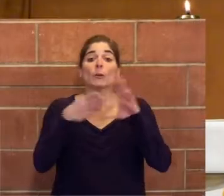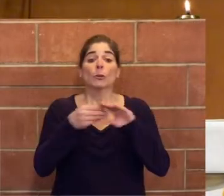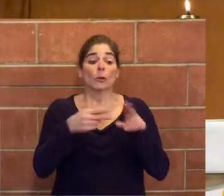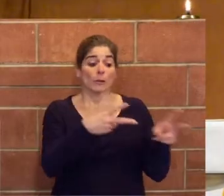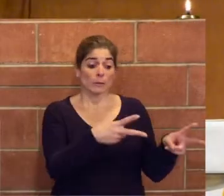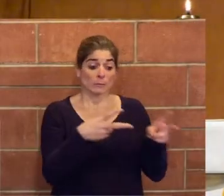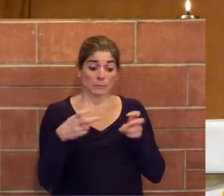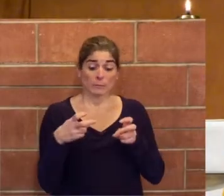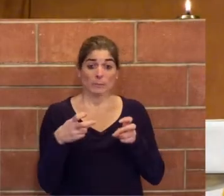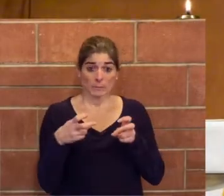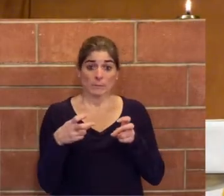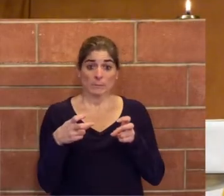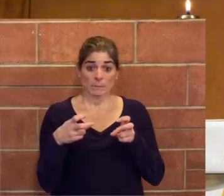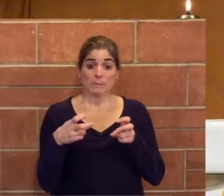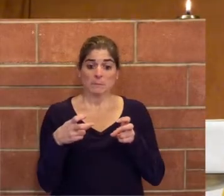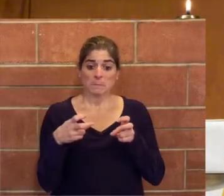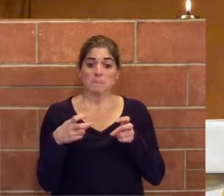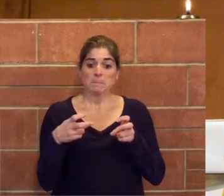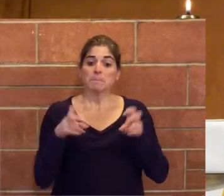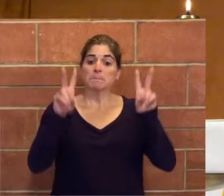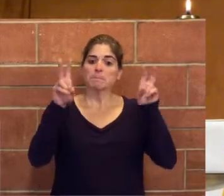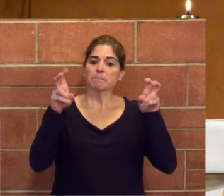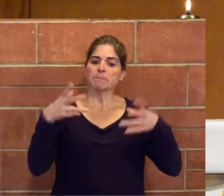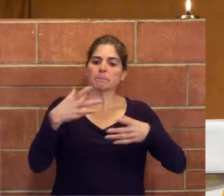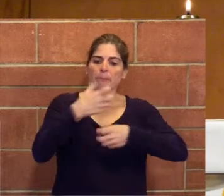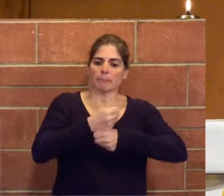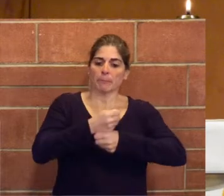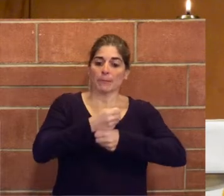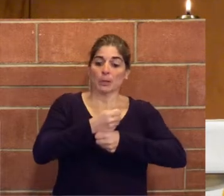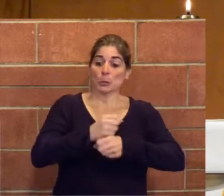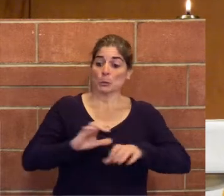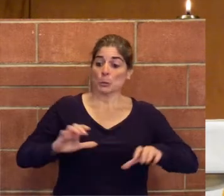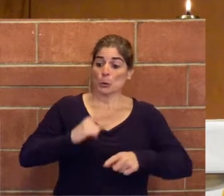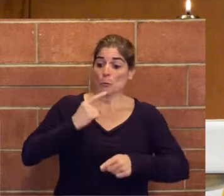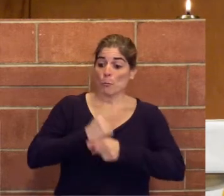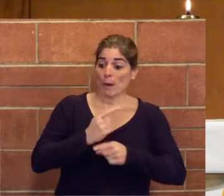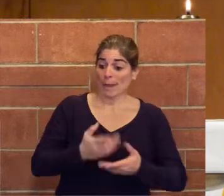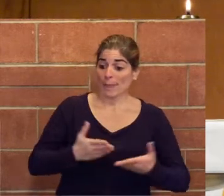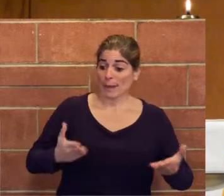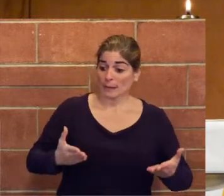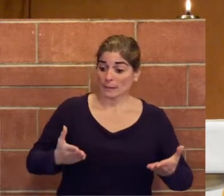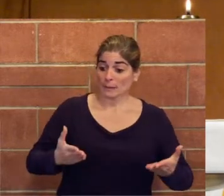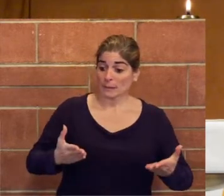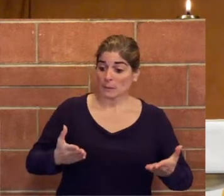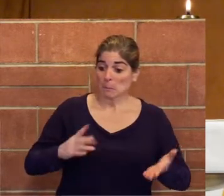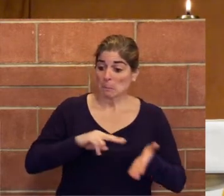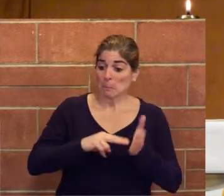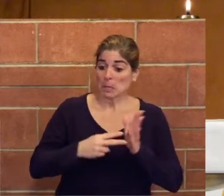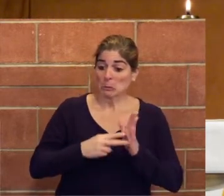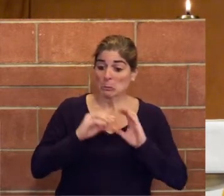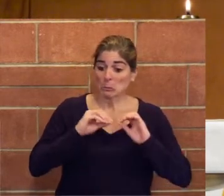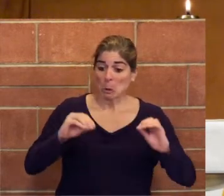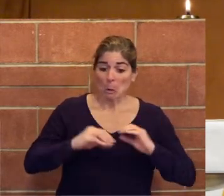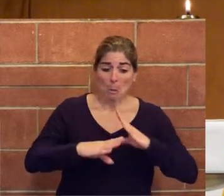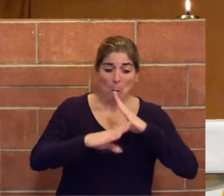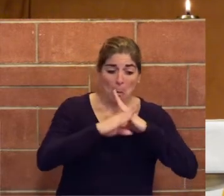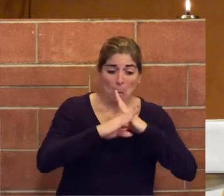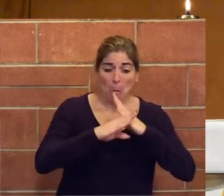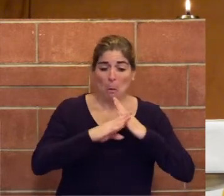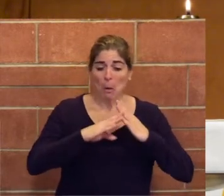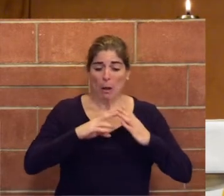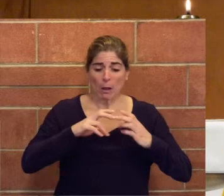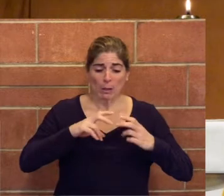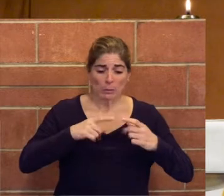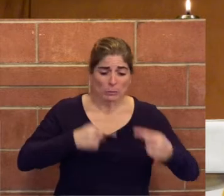Doing the right things does not guarantee that one will not experience difficulties, hardship, rejection, or even suffering.